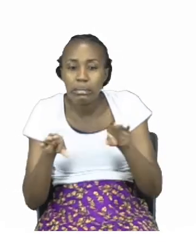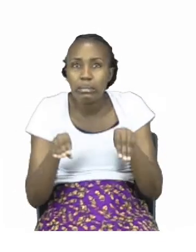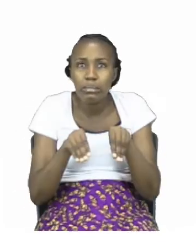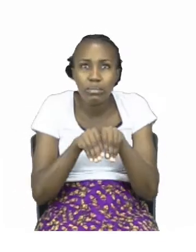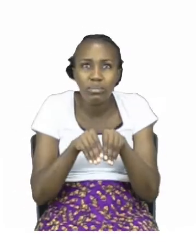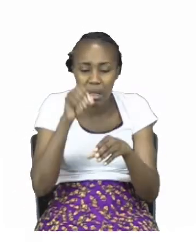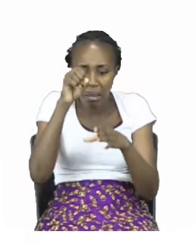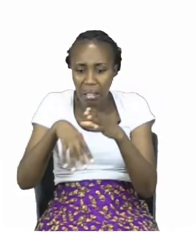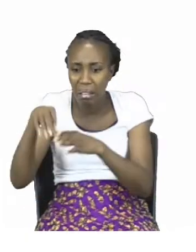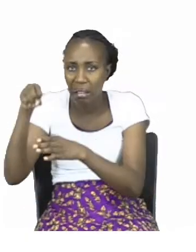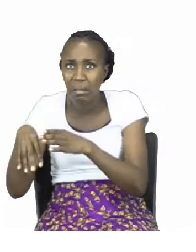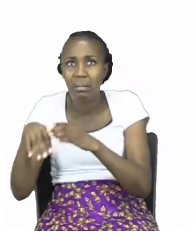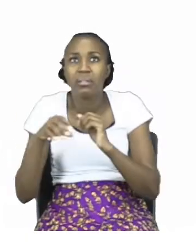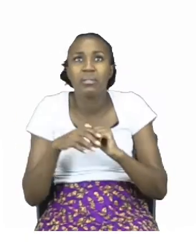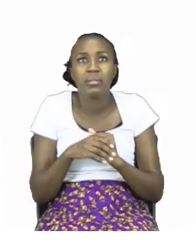litter,